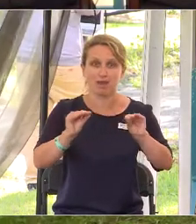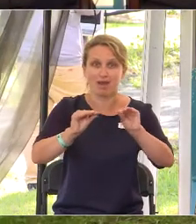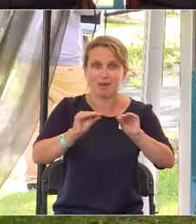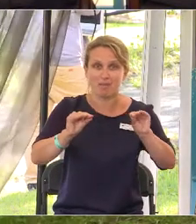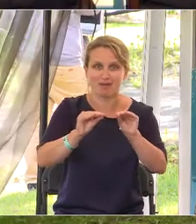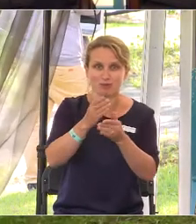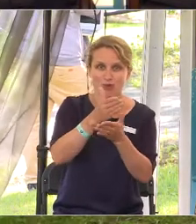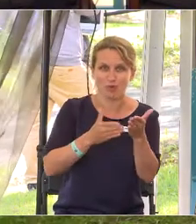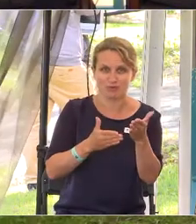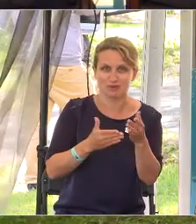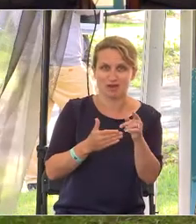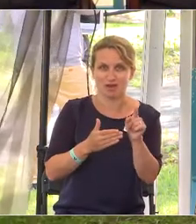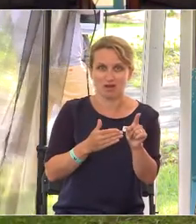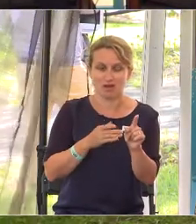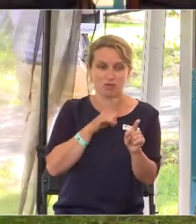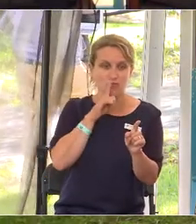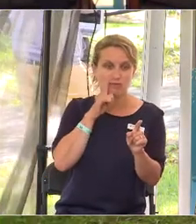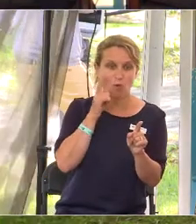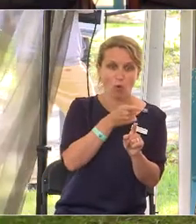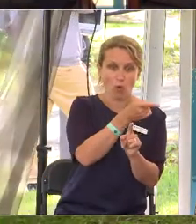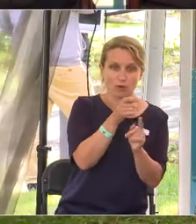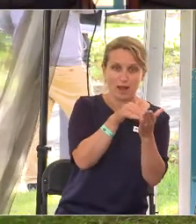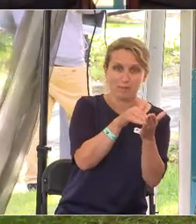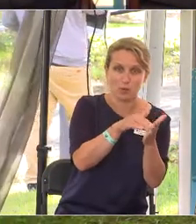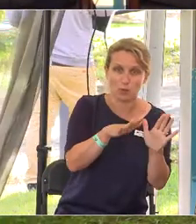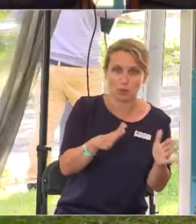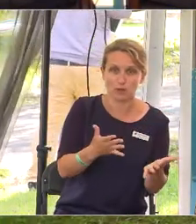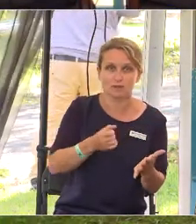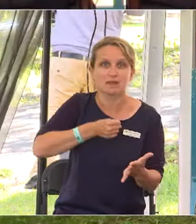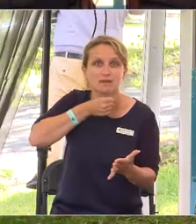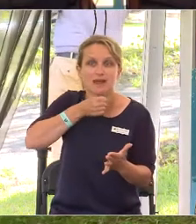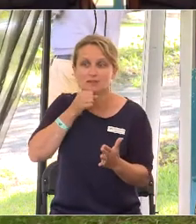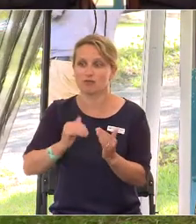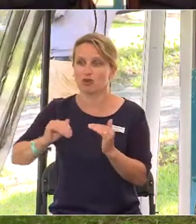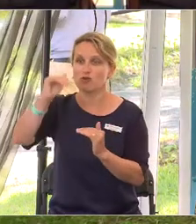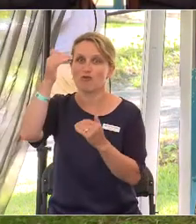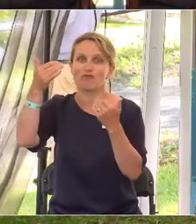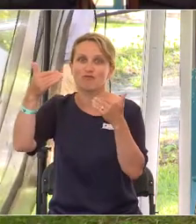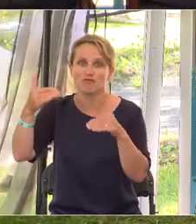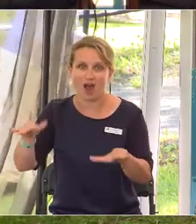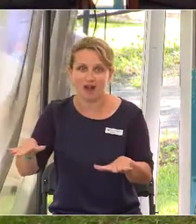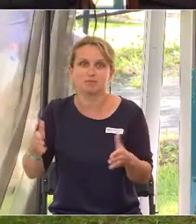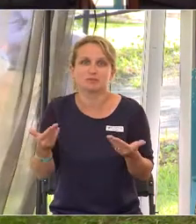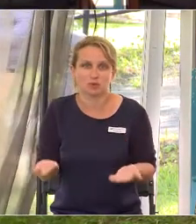this, and the adult part of this one. These were from two